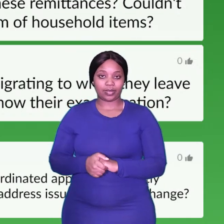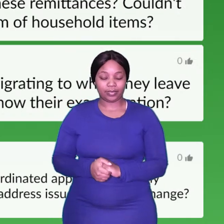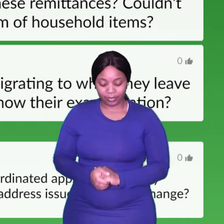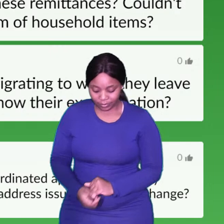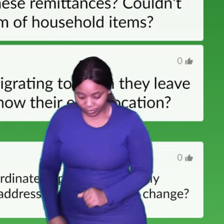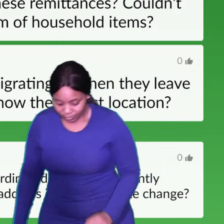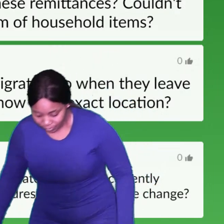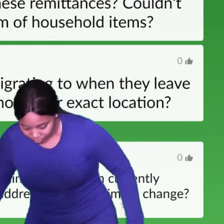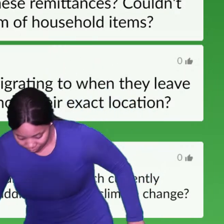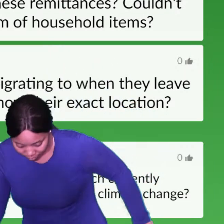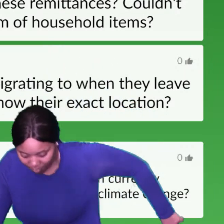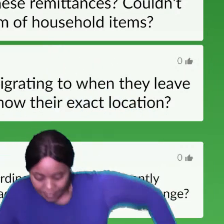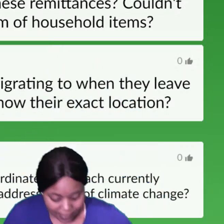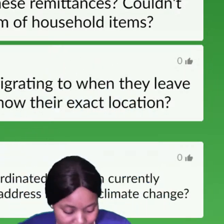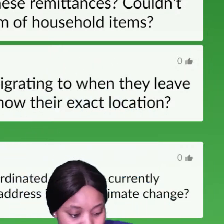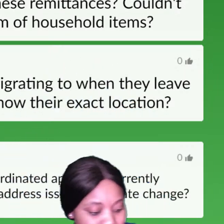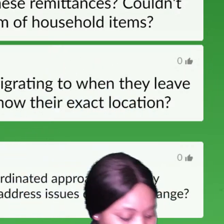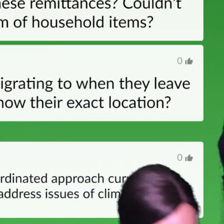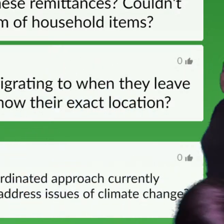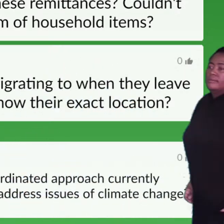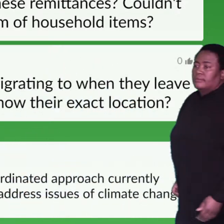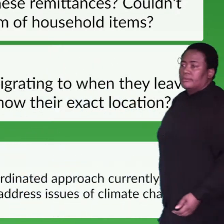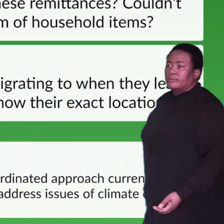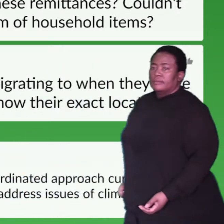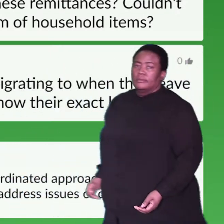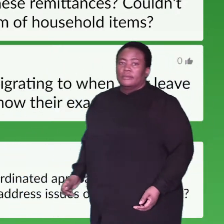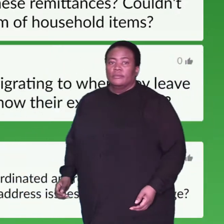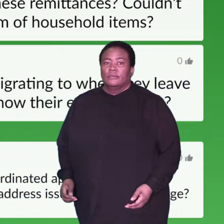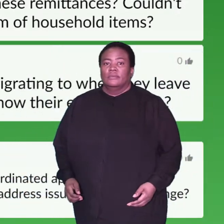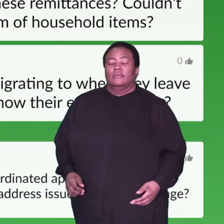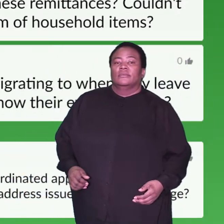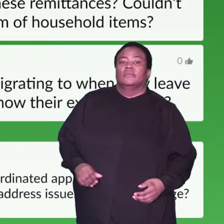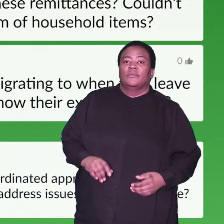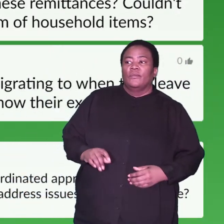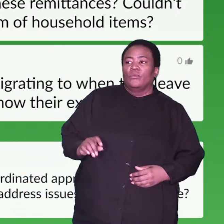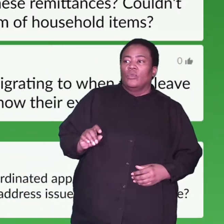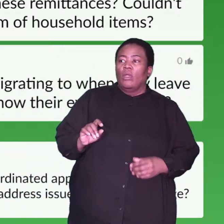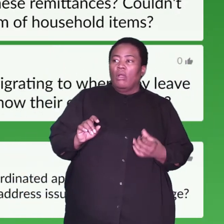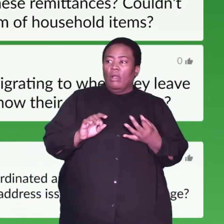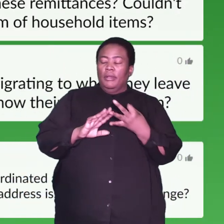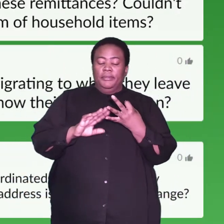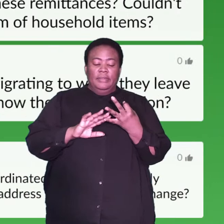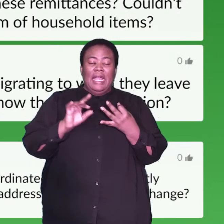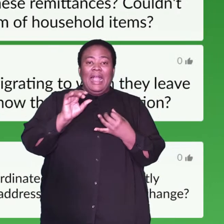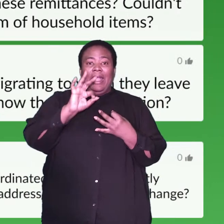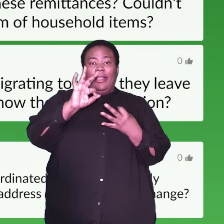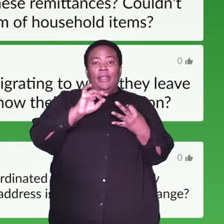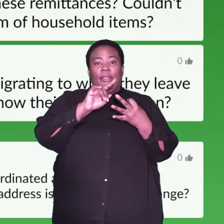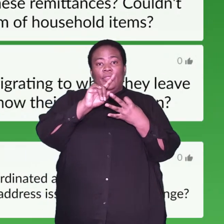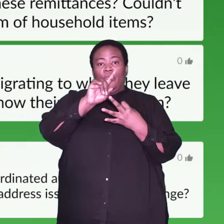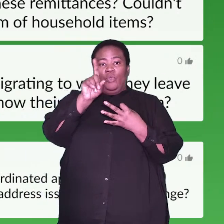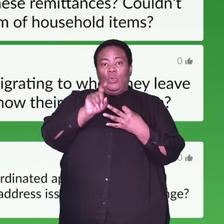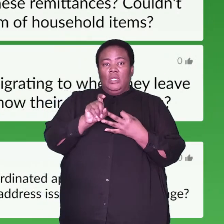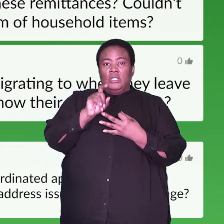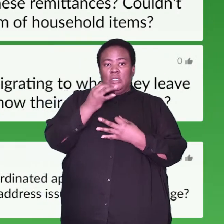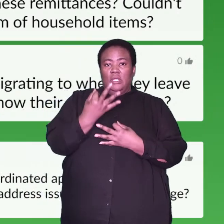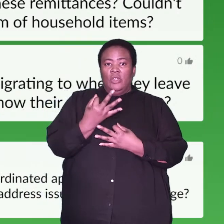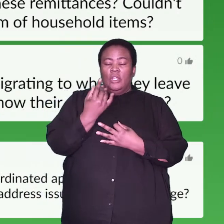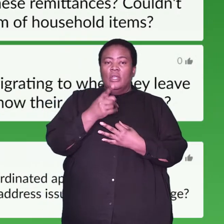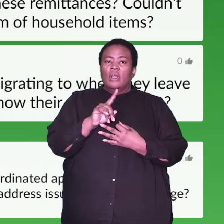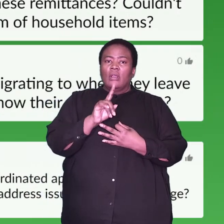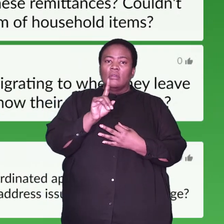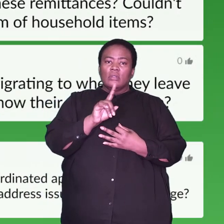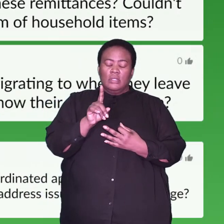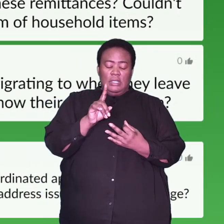Just going to the slider. So we had 3 questions for Mark. The first is, what is the method of sending